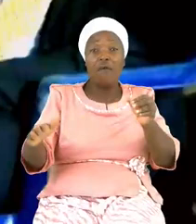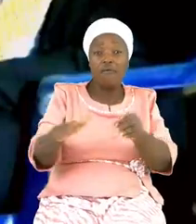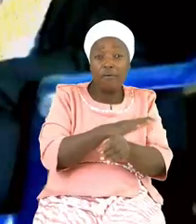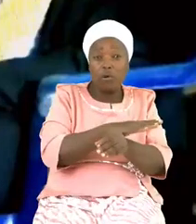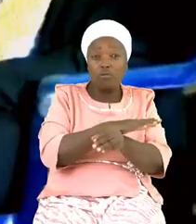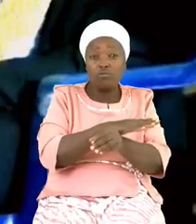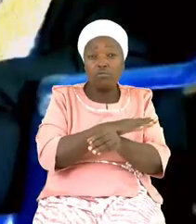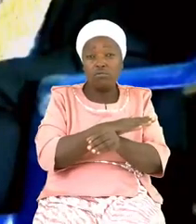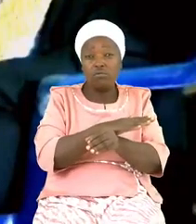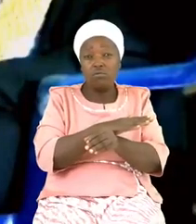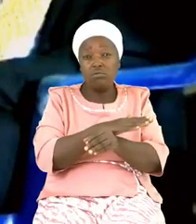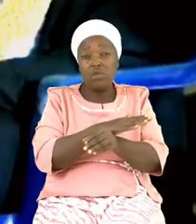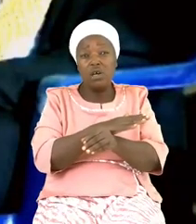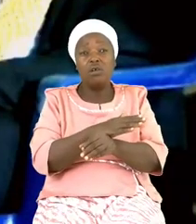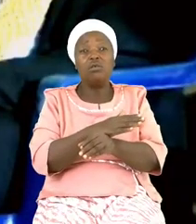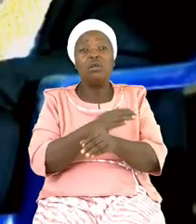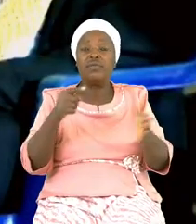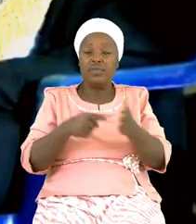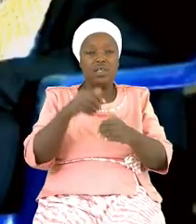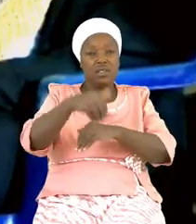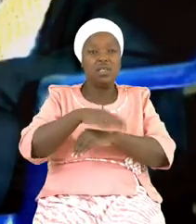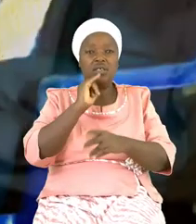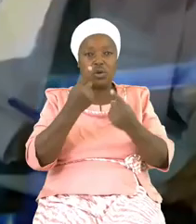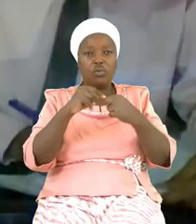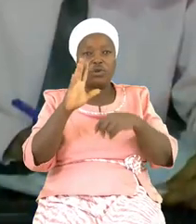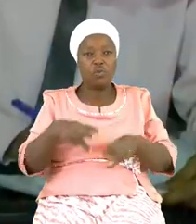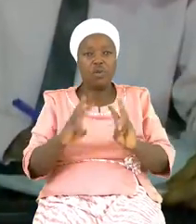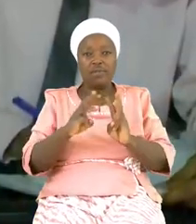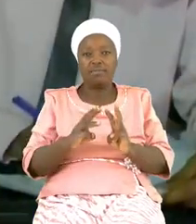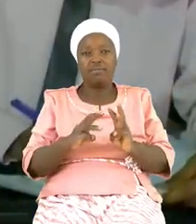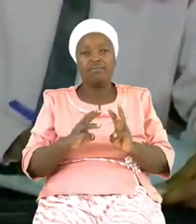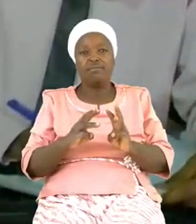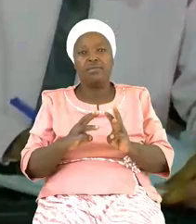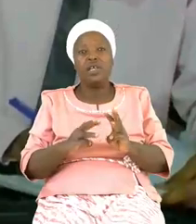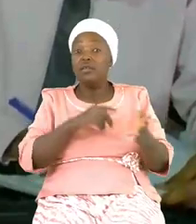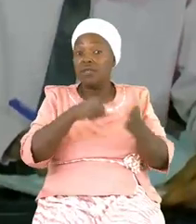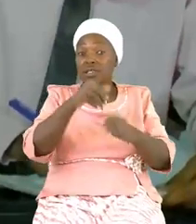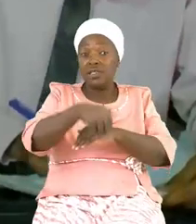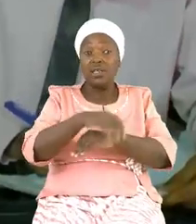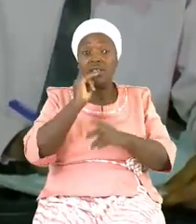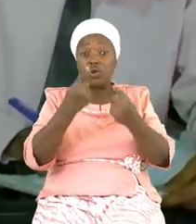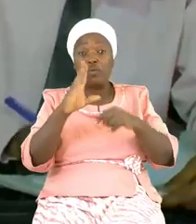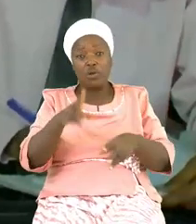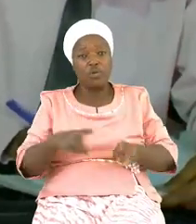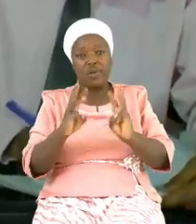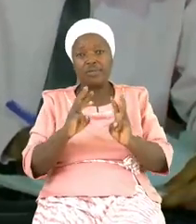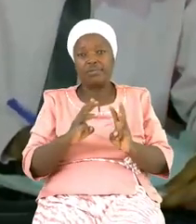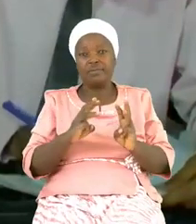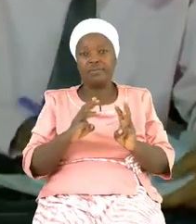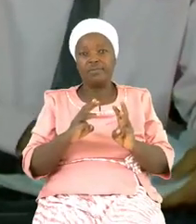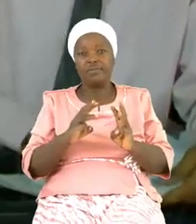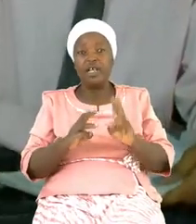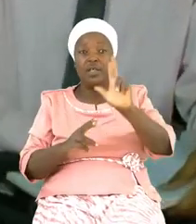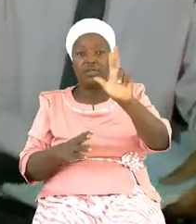complete. Tonight is coming your way. I said tonight is coming your way. Three